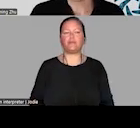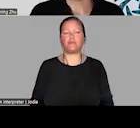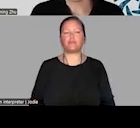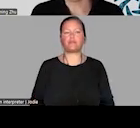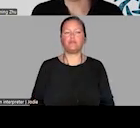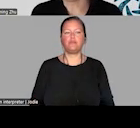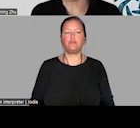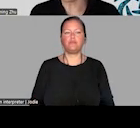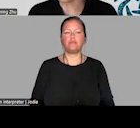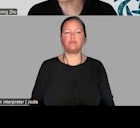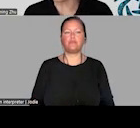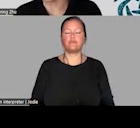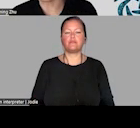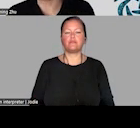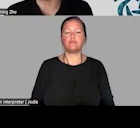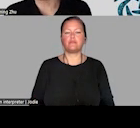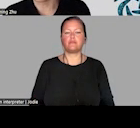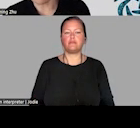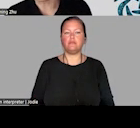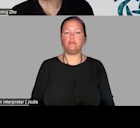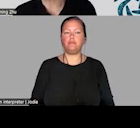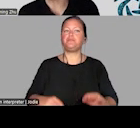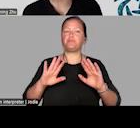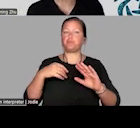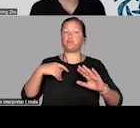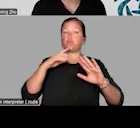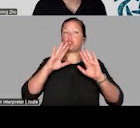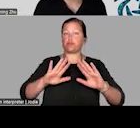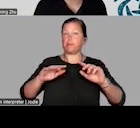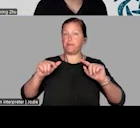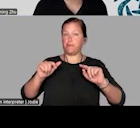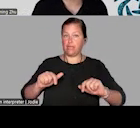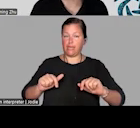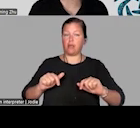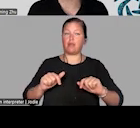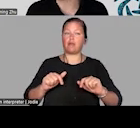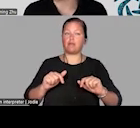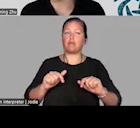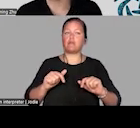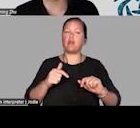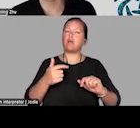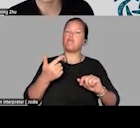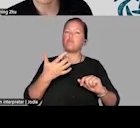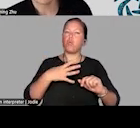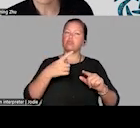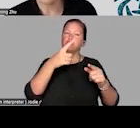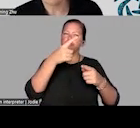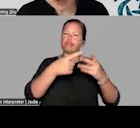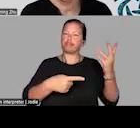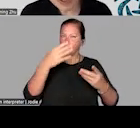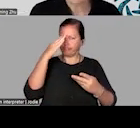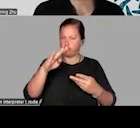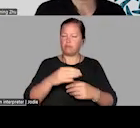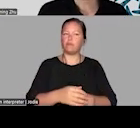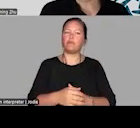All right, I'm going to just stop here and hear a few takeaway messages. So